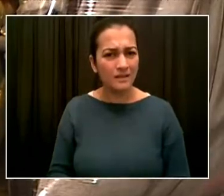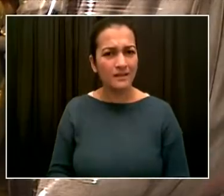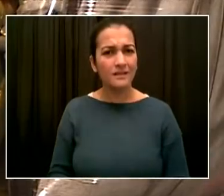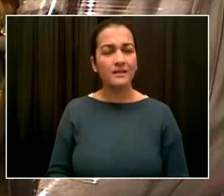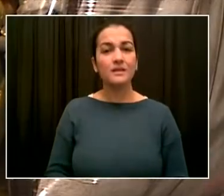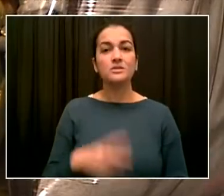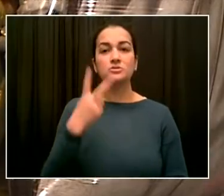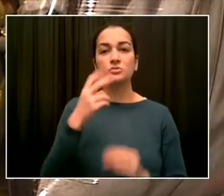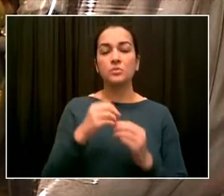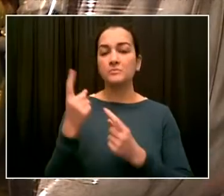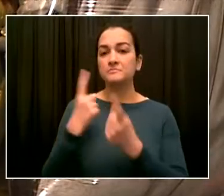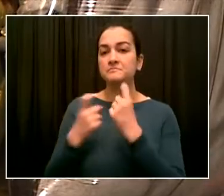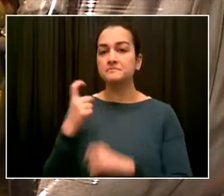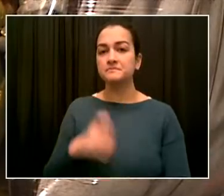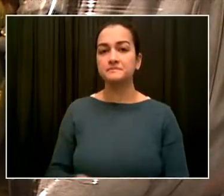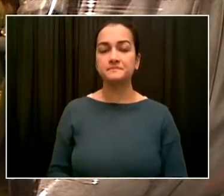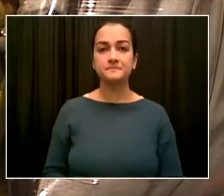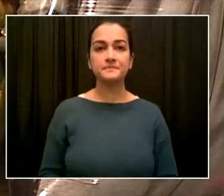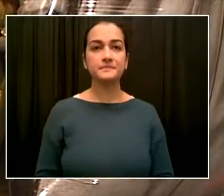city.